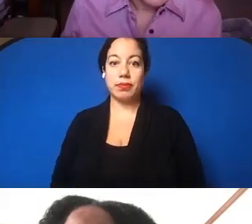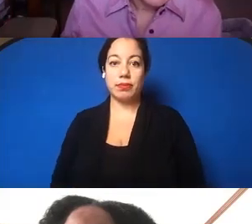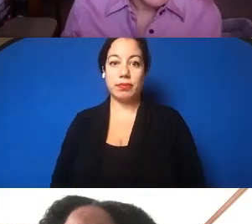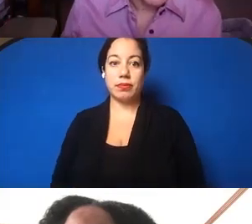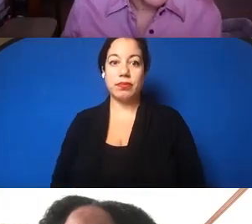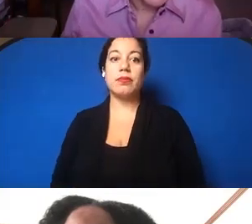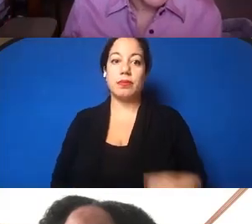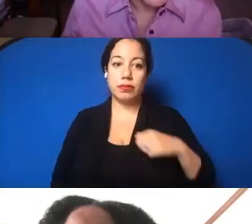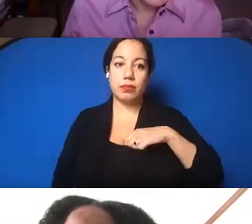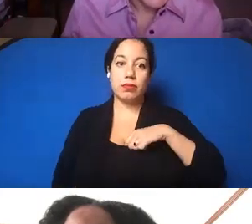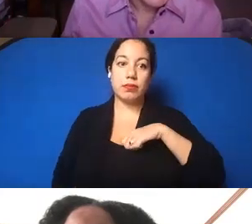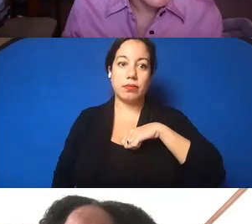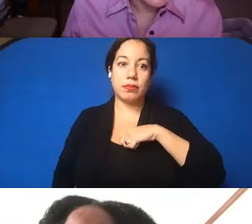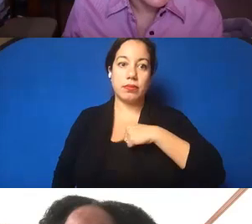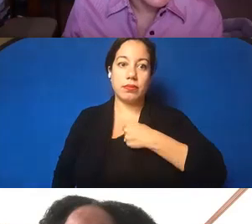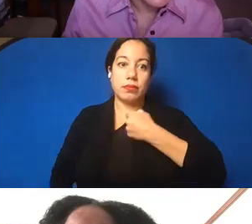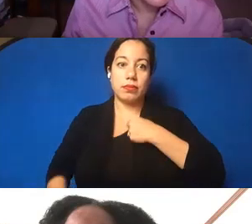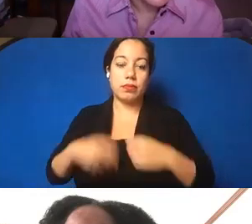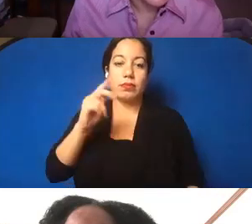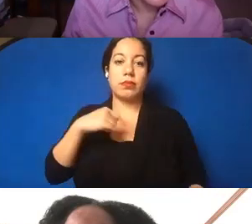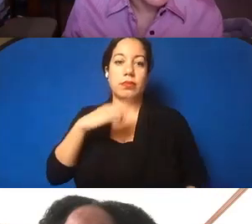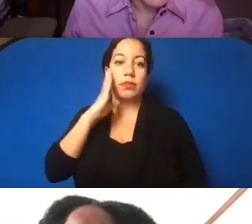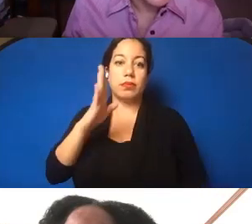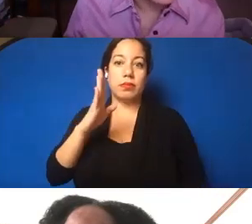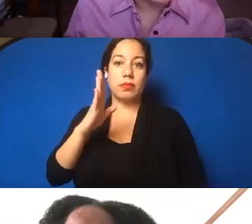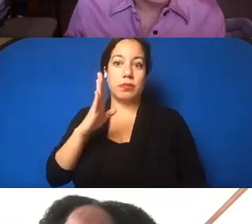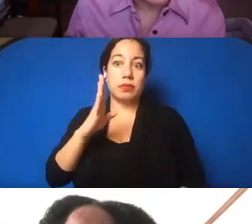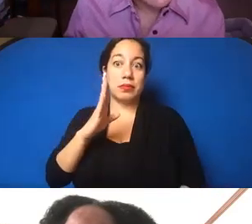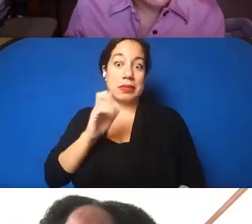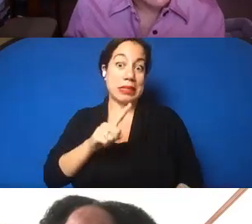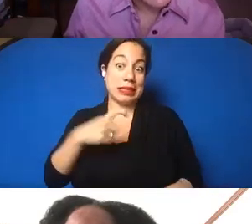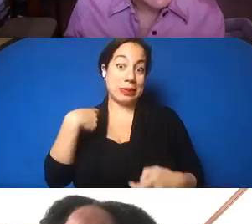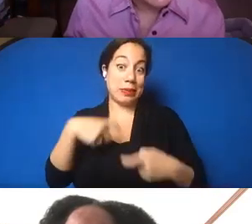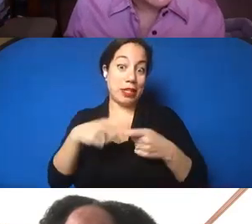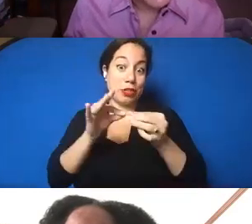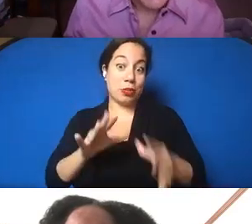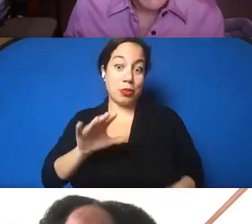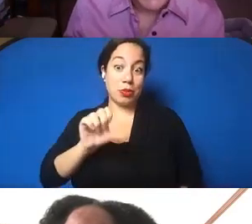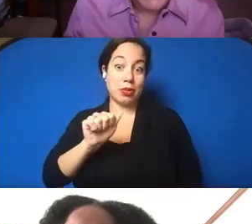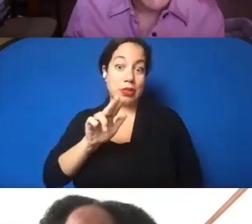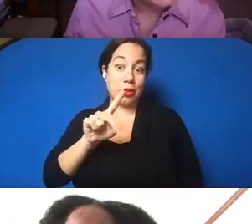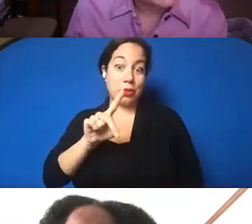All right, so I'm going to ask, is the Spanish interpreter Saudi active?